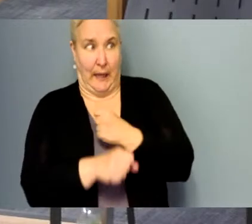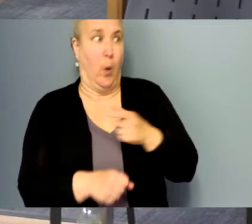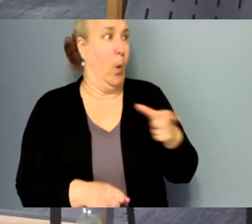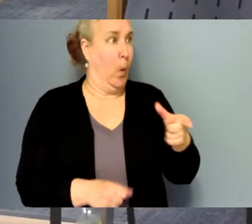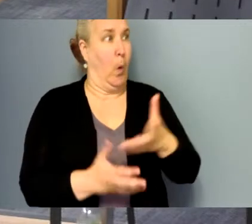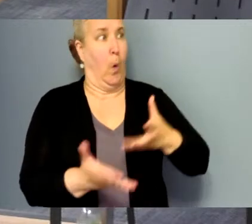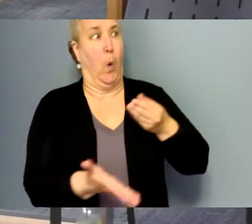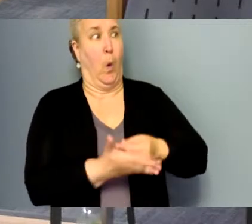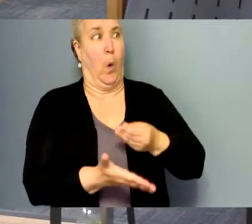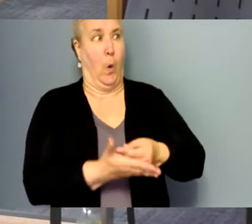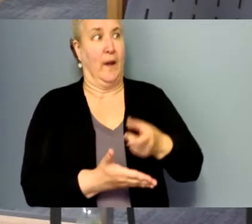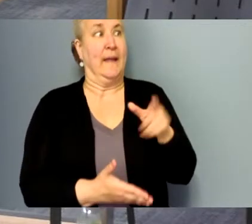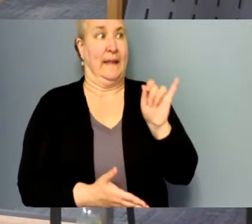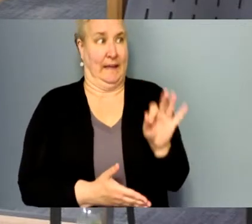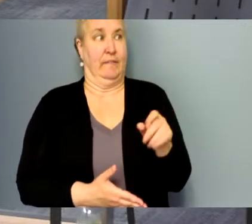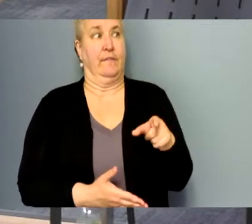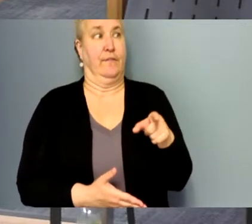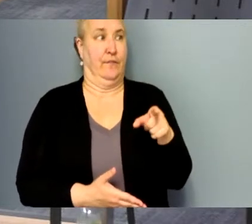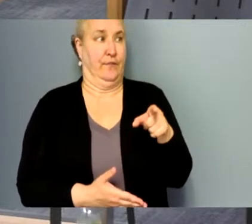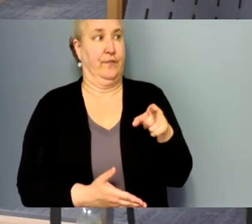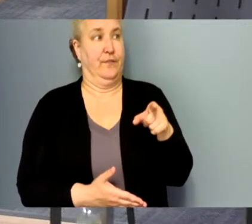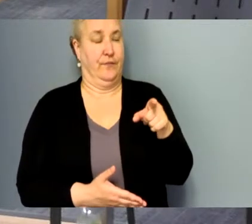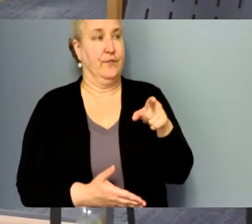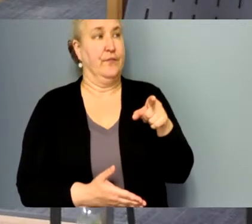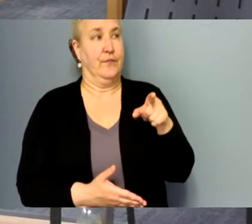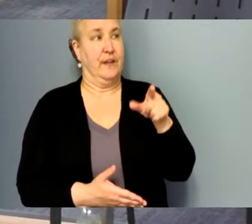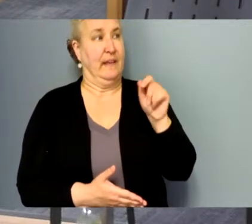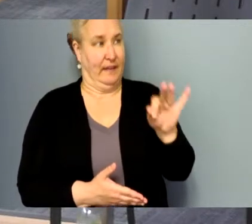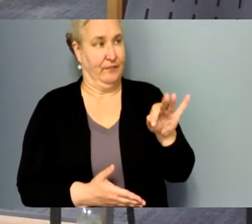of money if